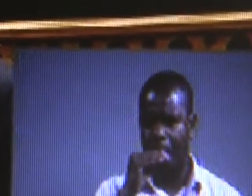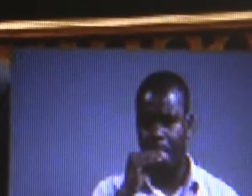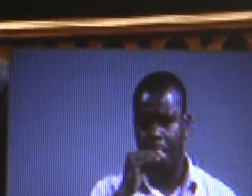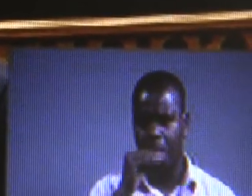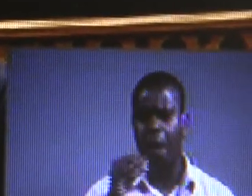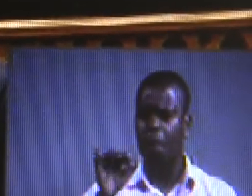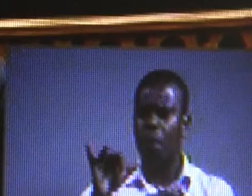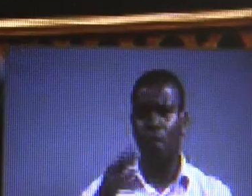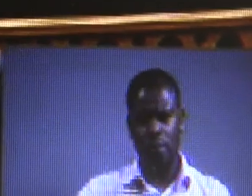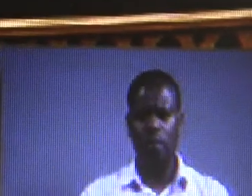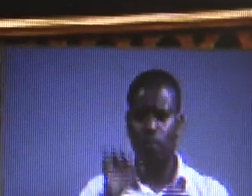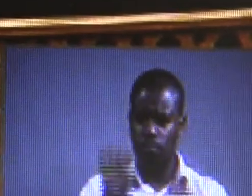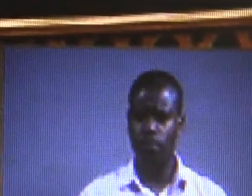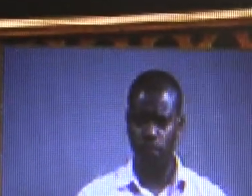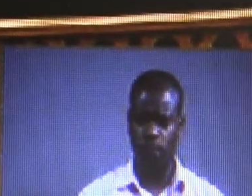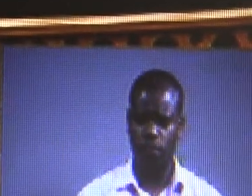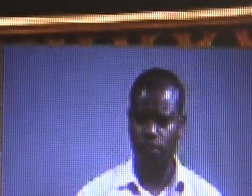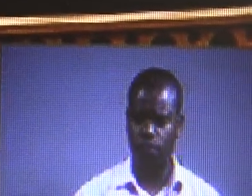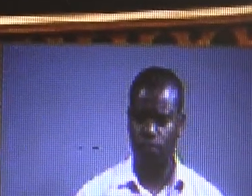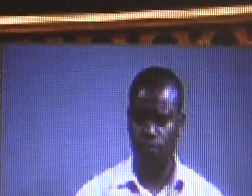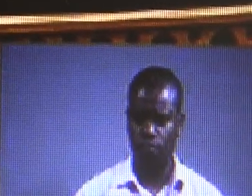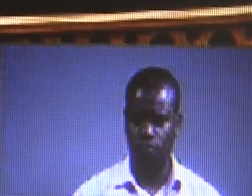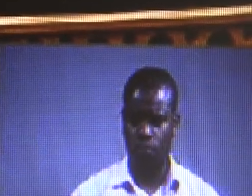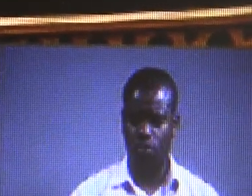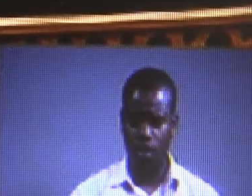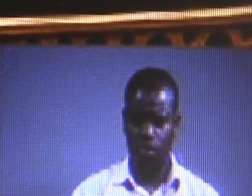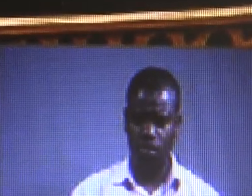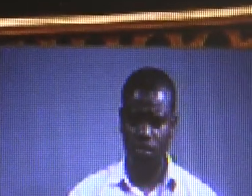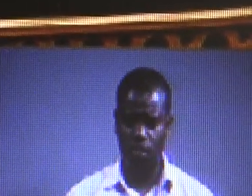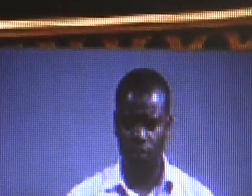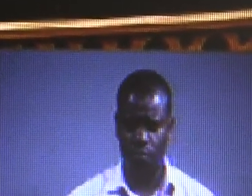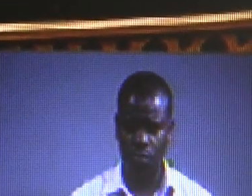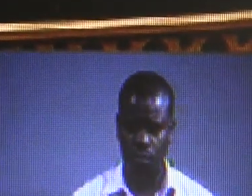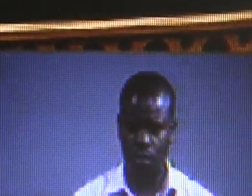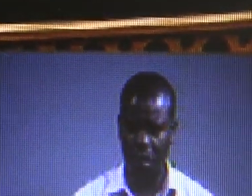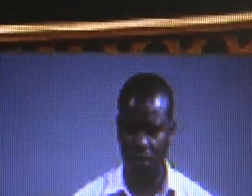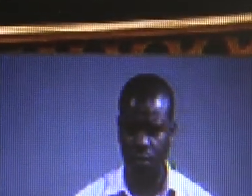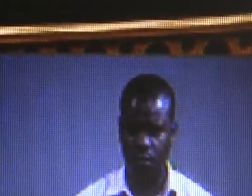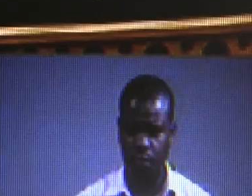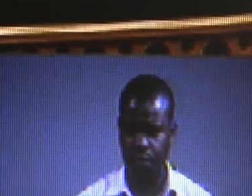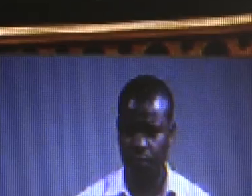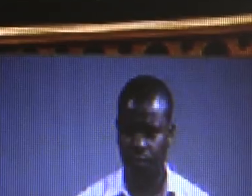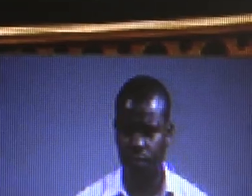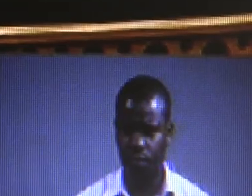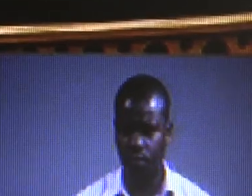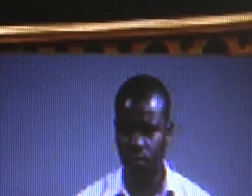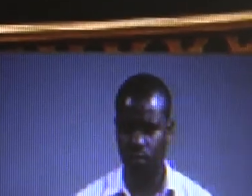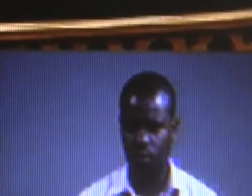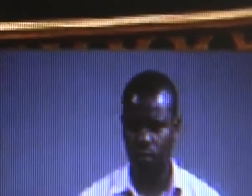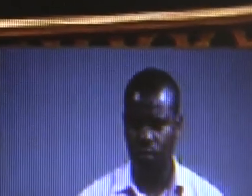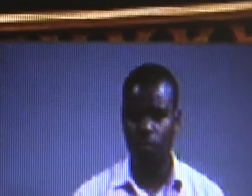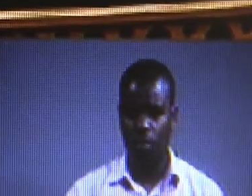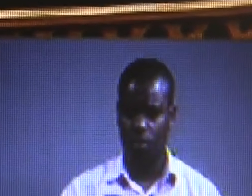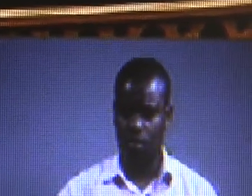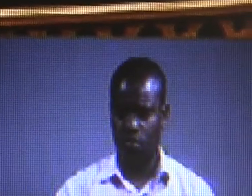it. It is a crime against humanity not to allow that to take